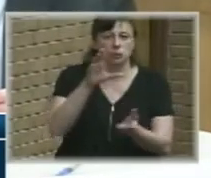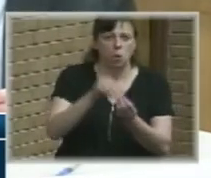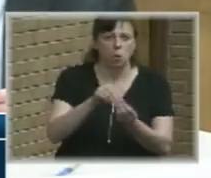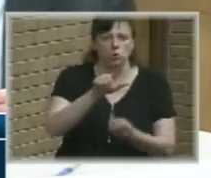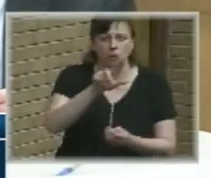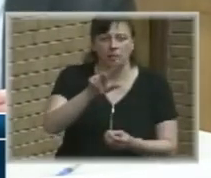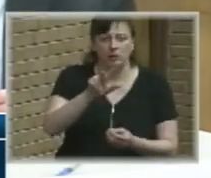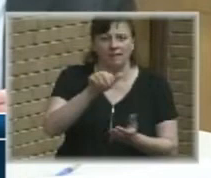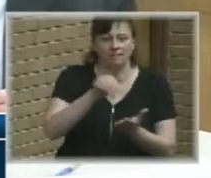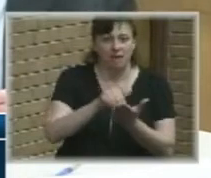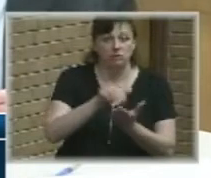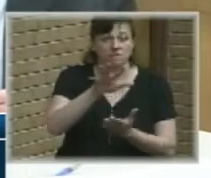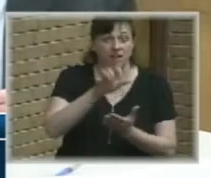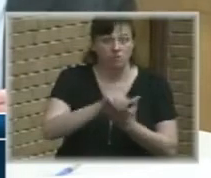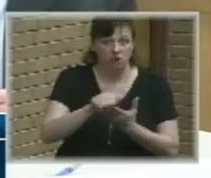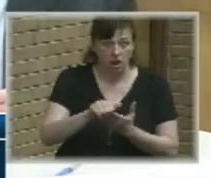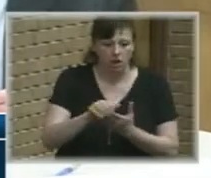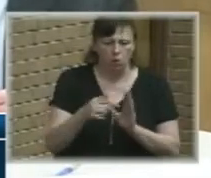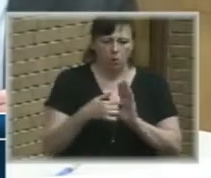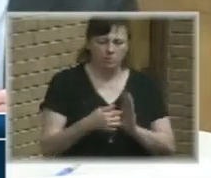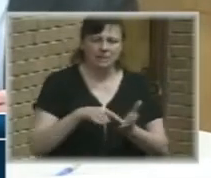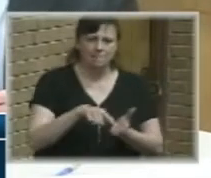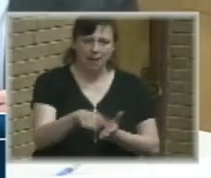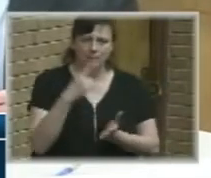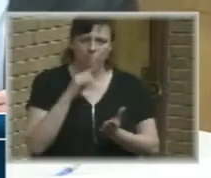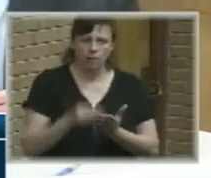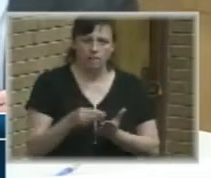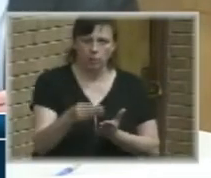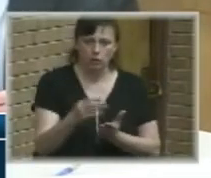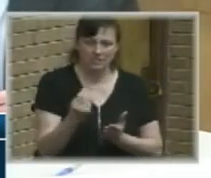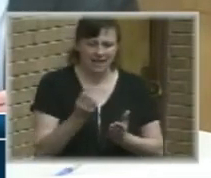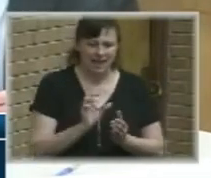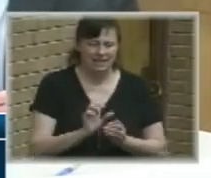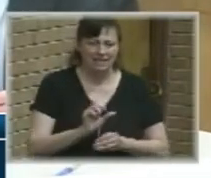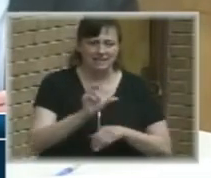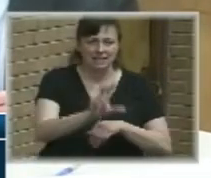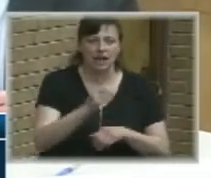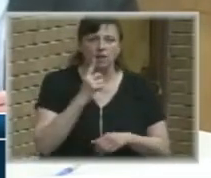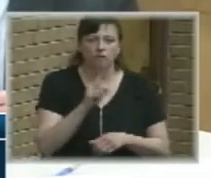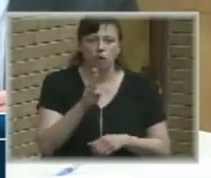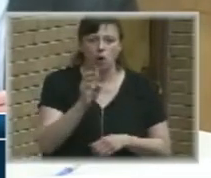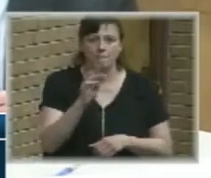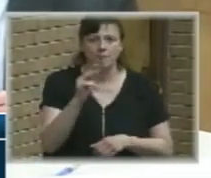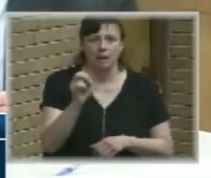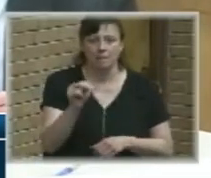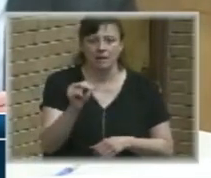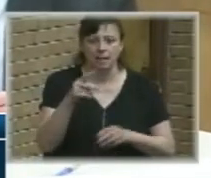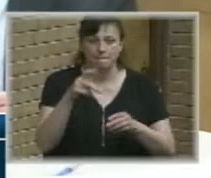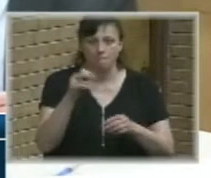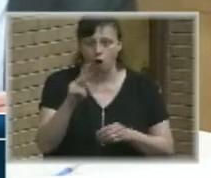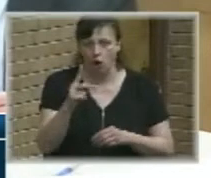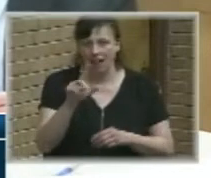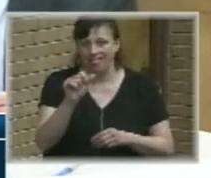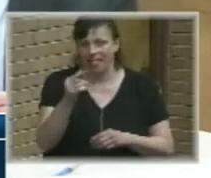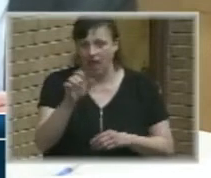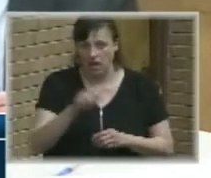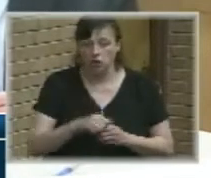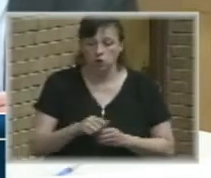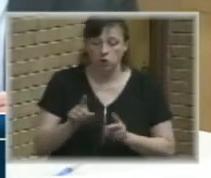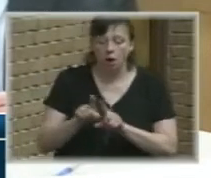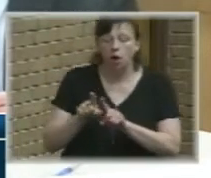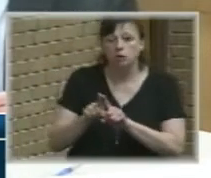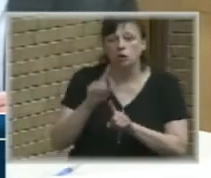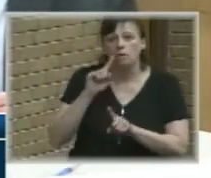$23,500, representing payment for the purchase and installation of doors at the Buckland Park Lodge. Also to Henderson